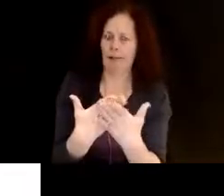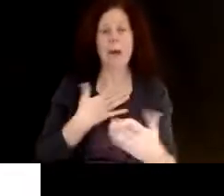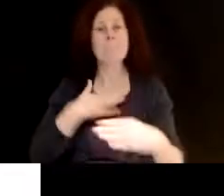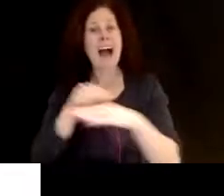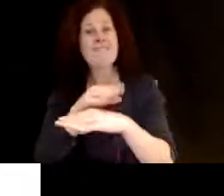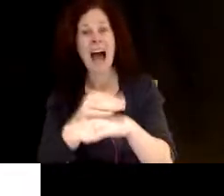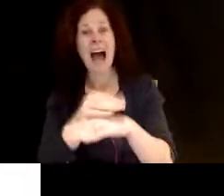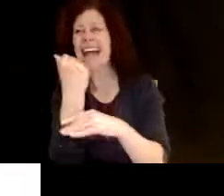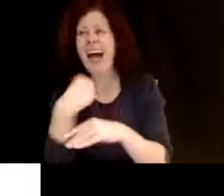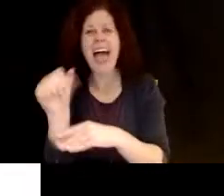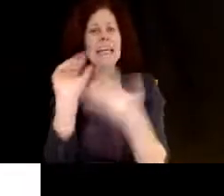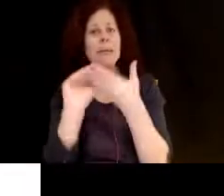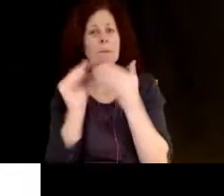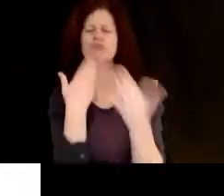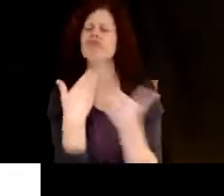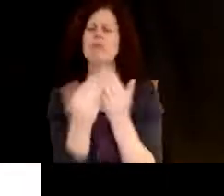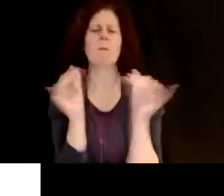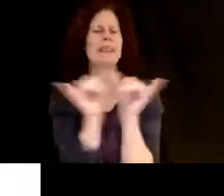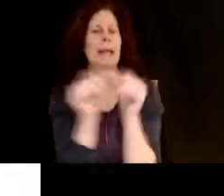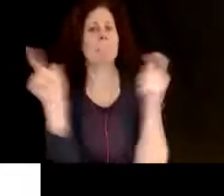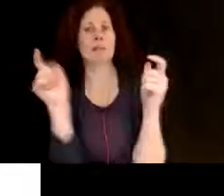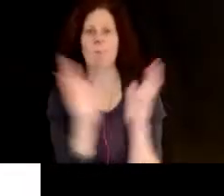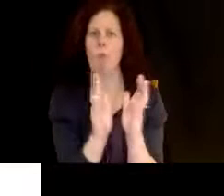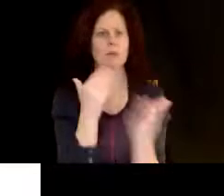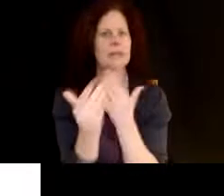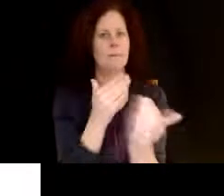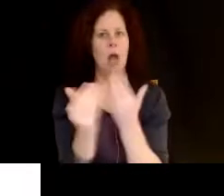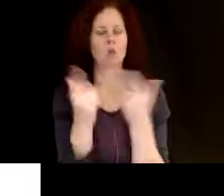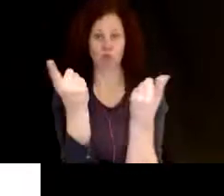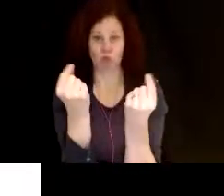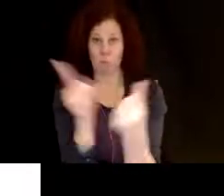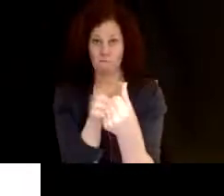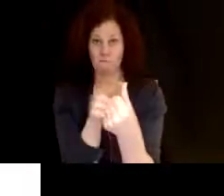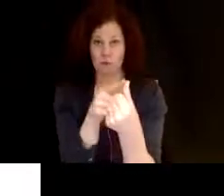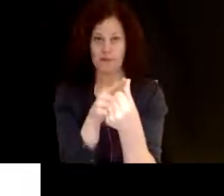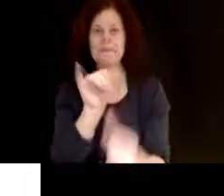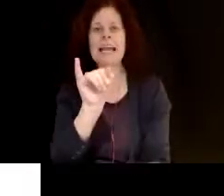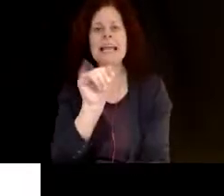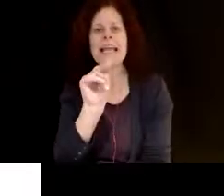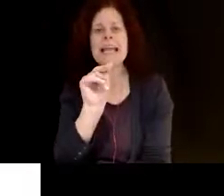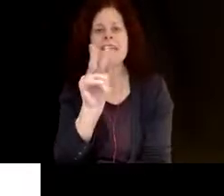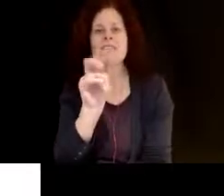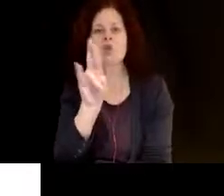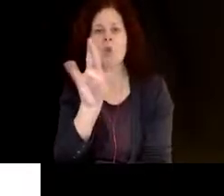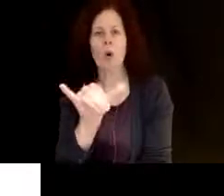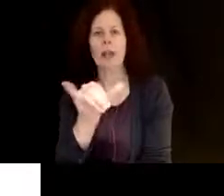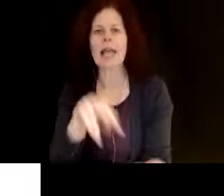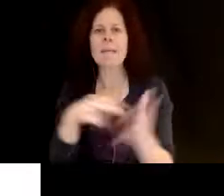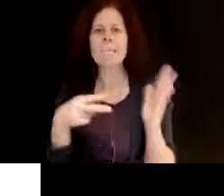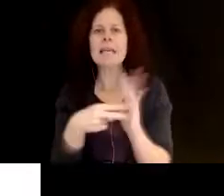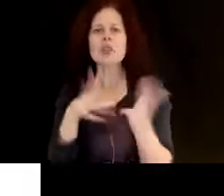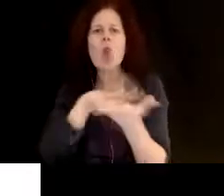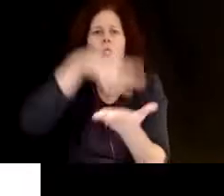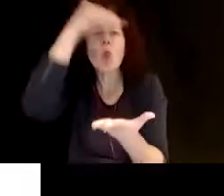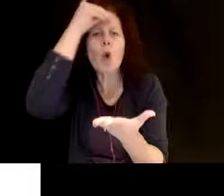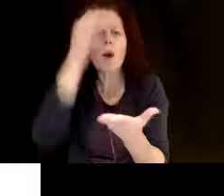an inventory, and to explain, an inventory is what you do to learn about the barriers in your community and